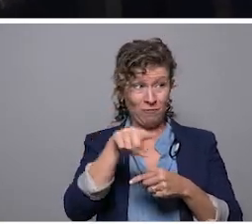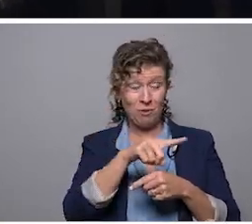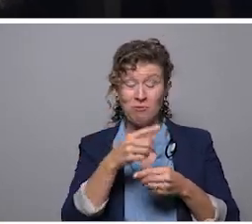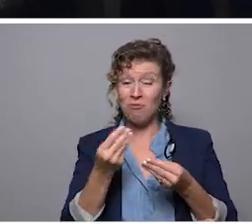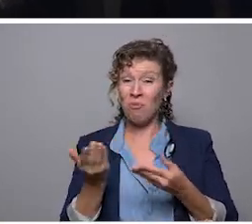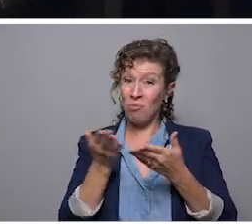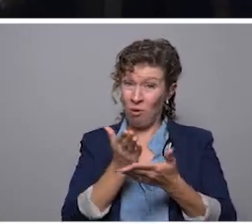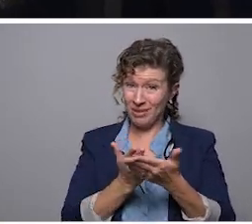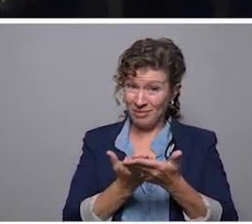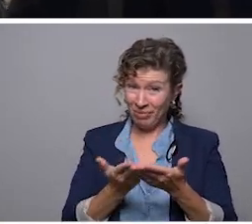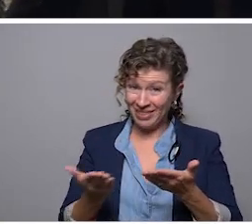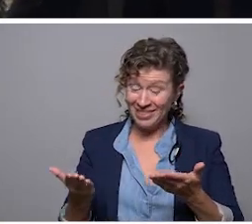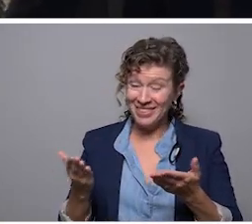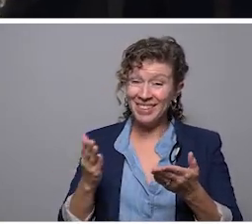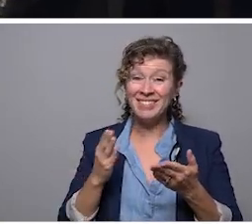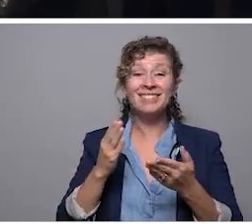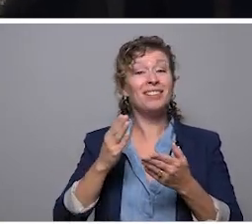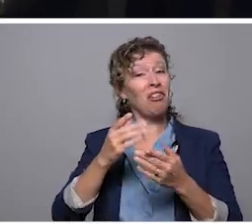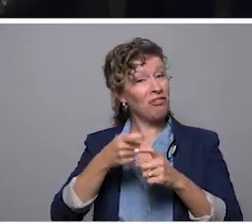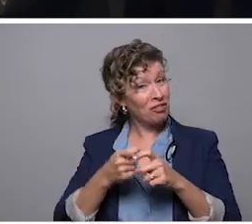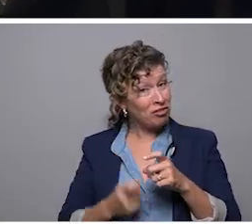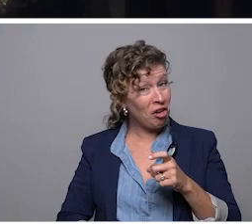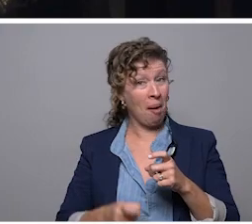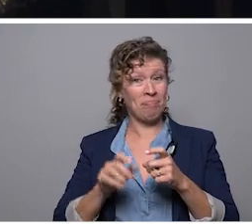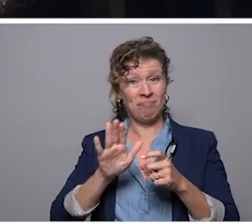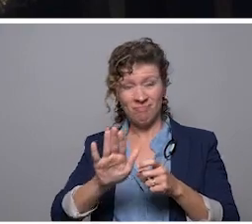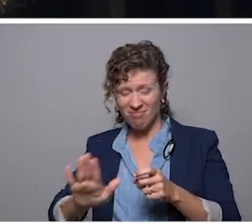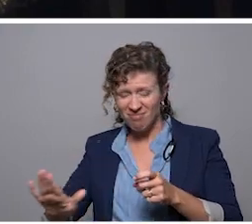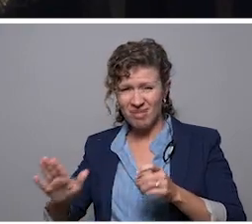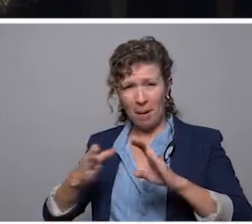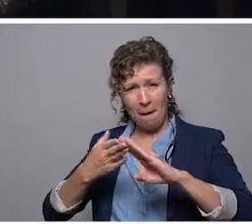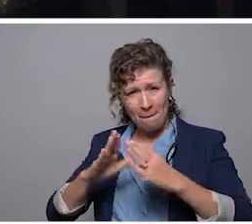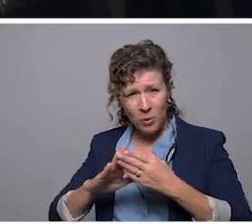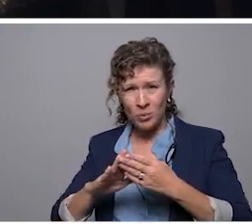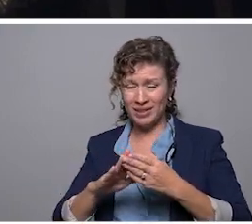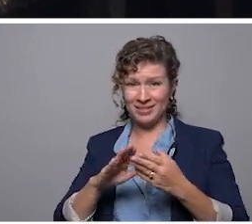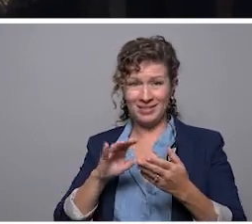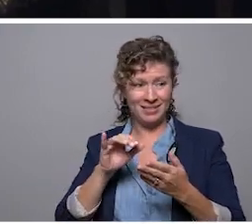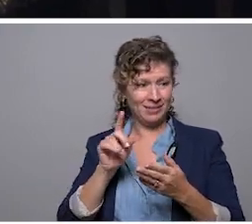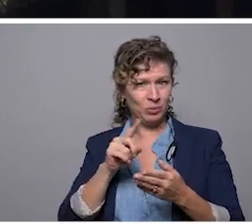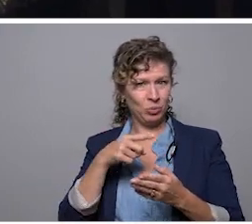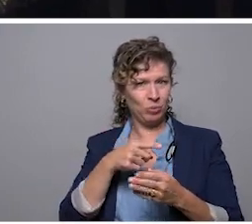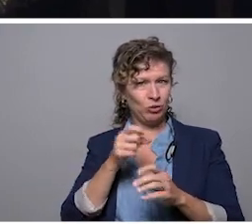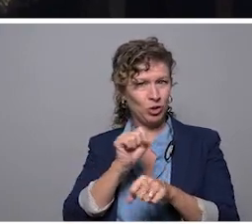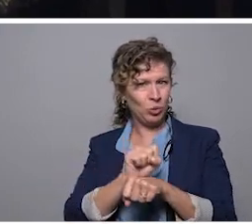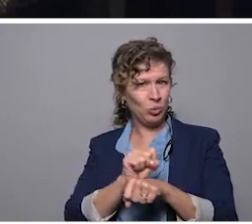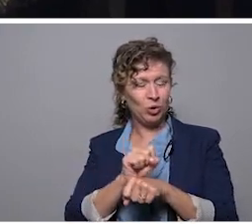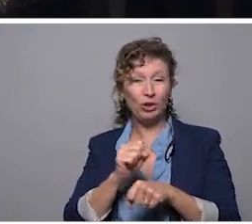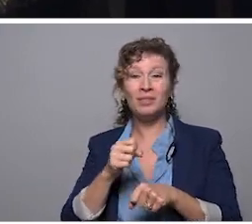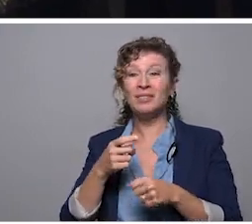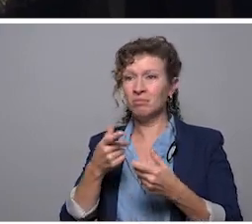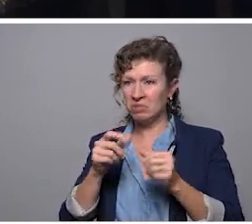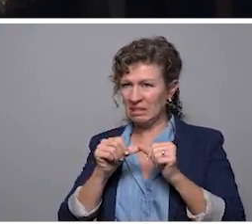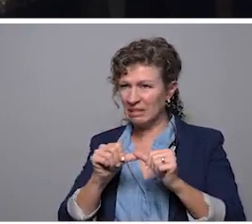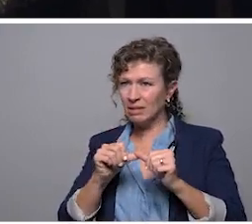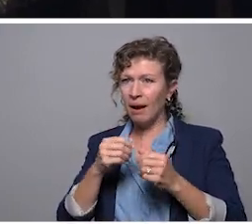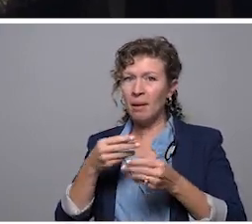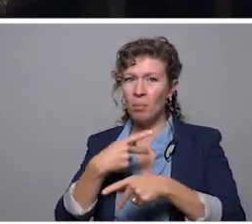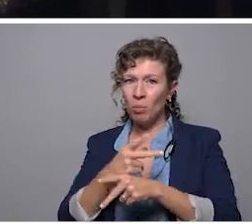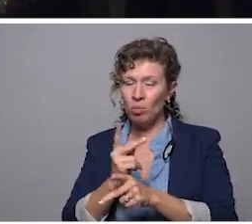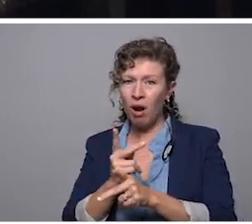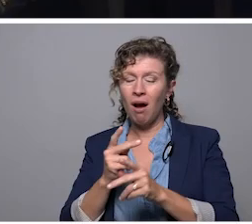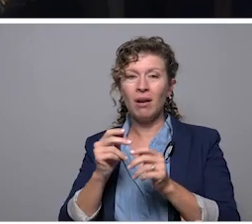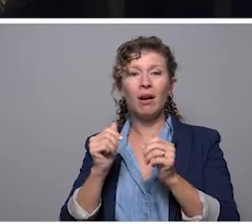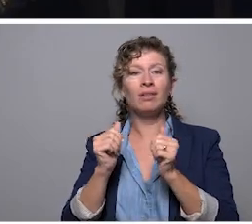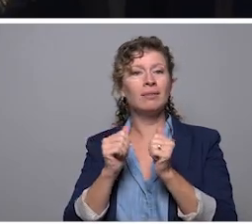products that Uh come from from the communities In which auk is working right so They are all sustainable products with a